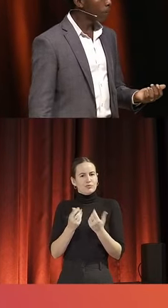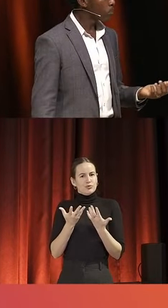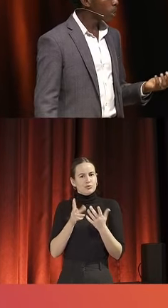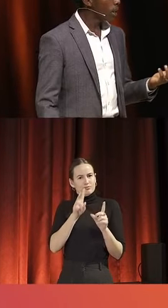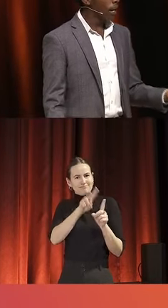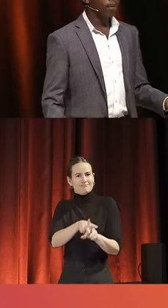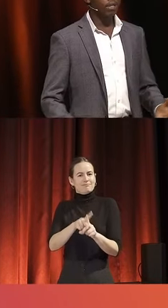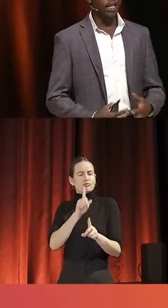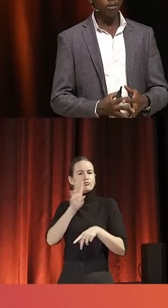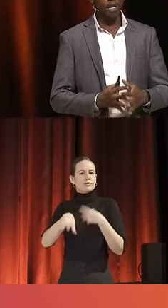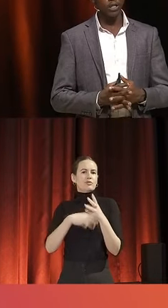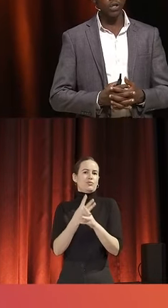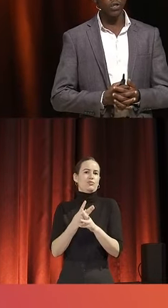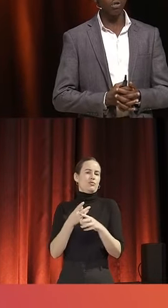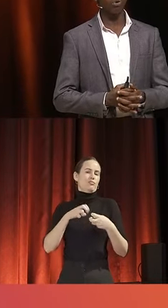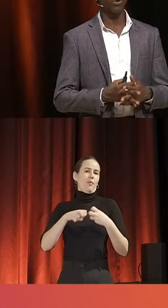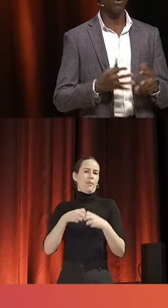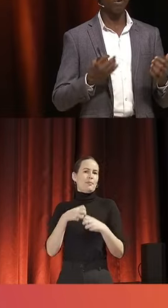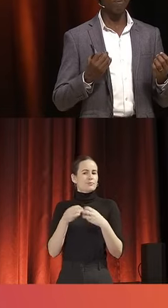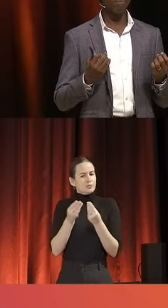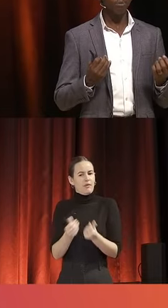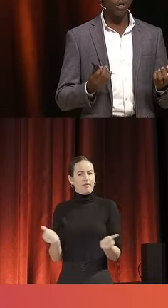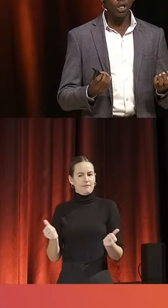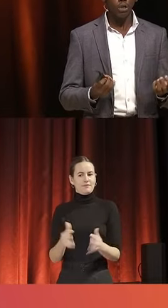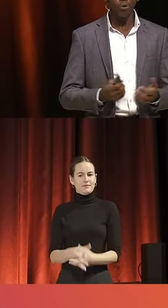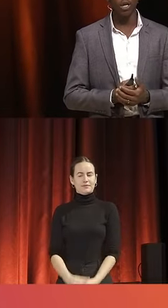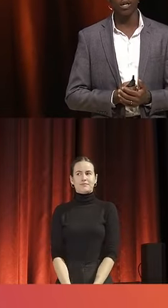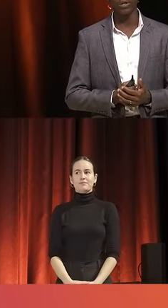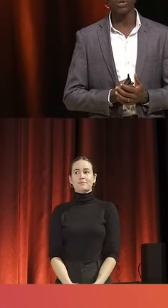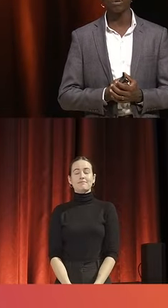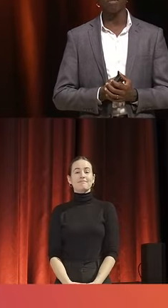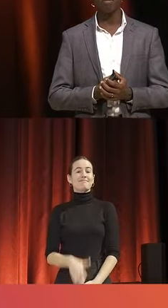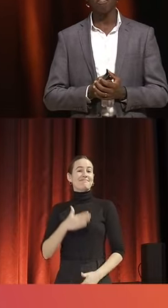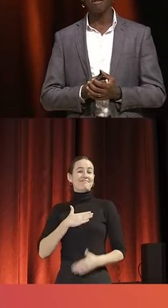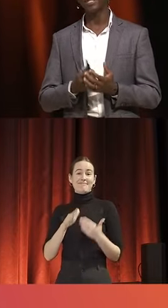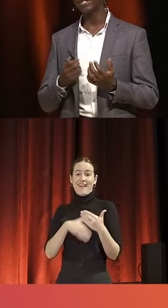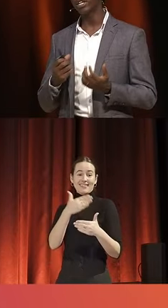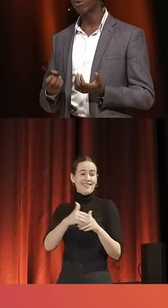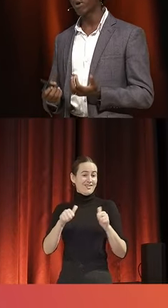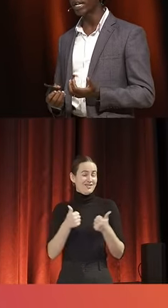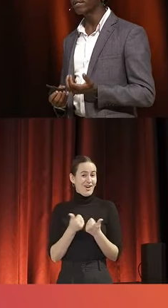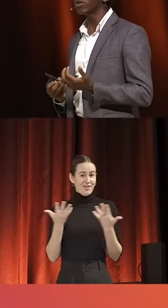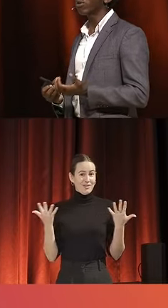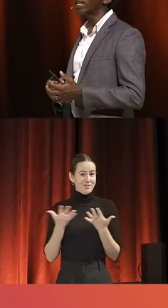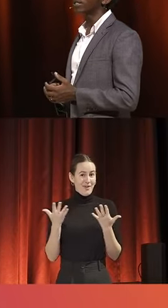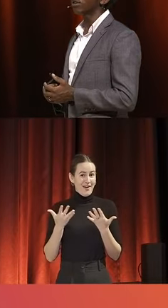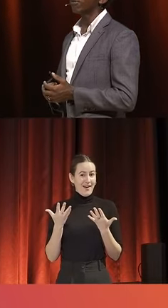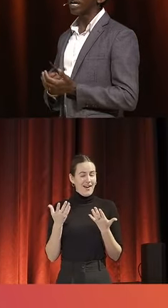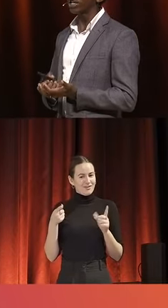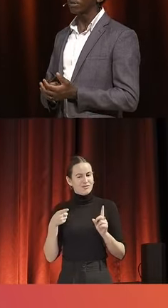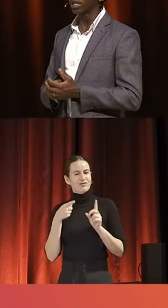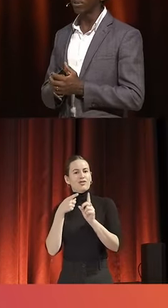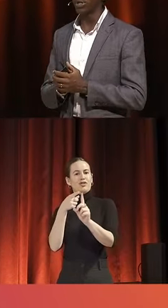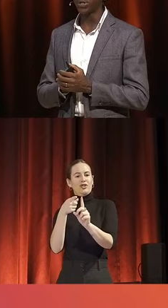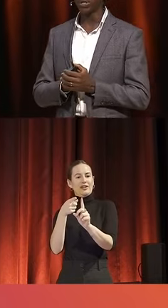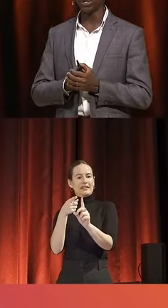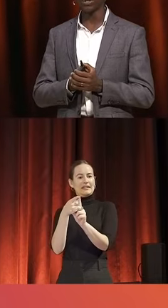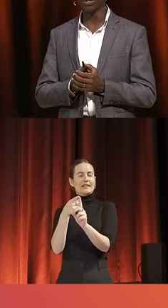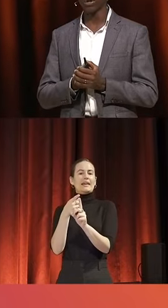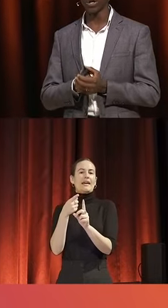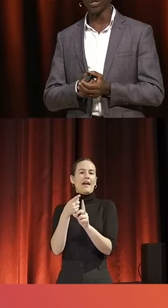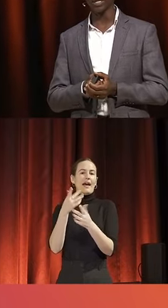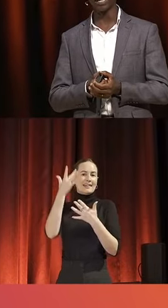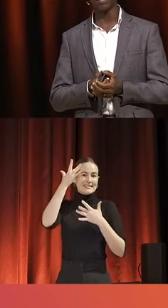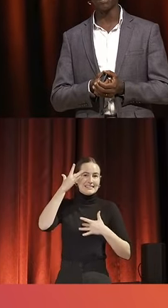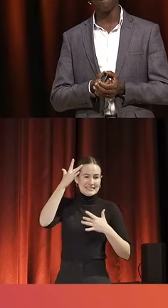I am turning my attention to a new challenge. This is the rising rates of non-communicable diseases